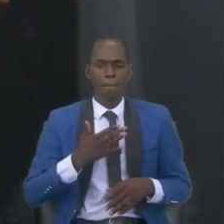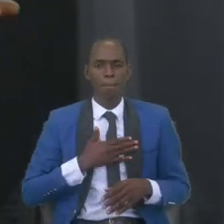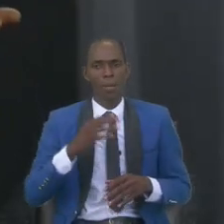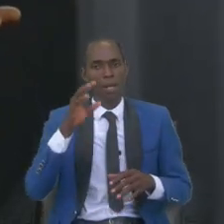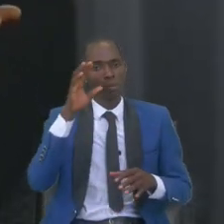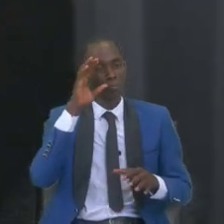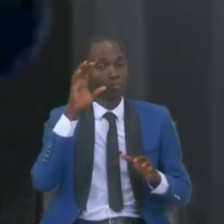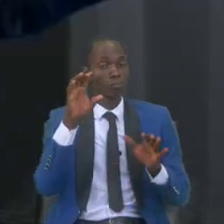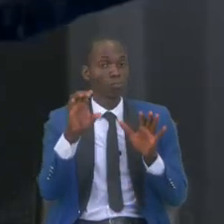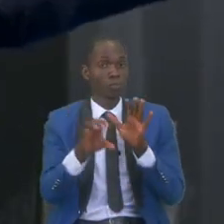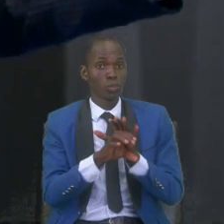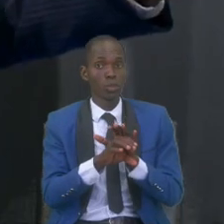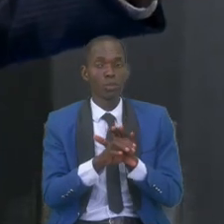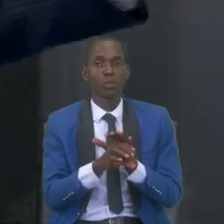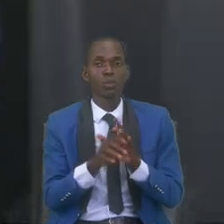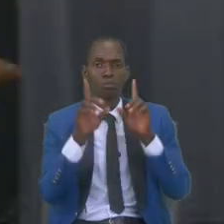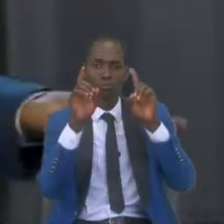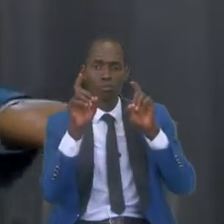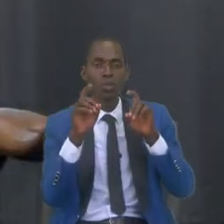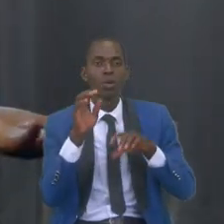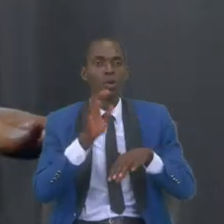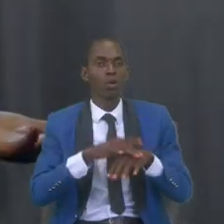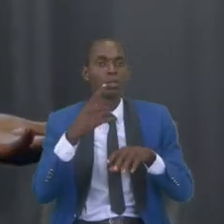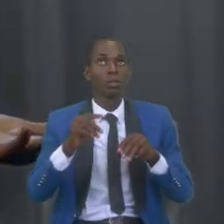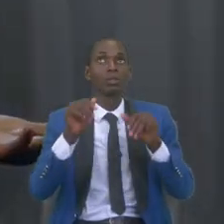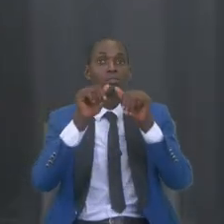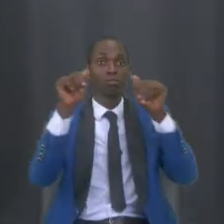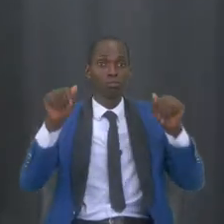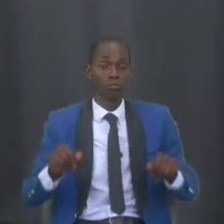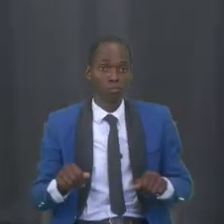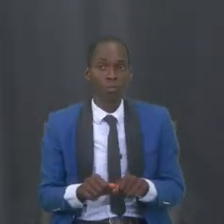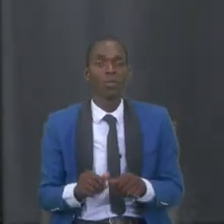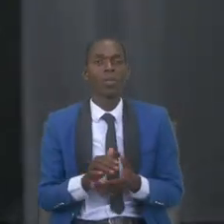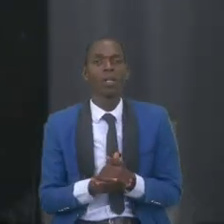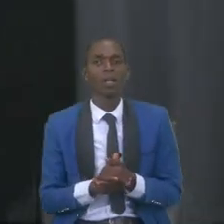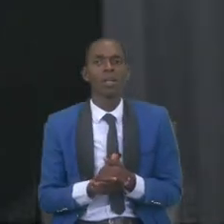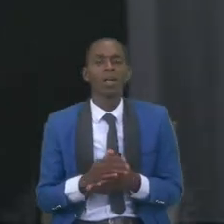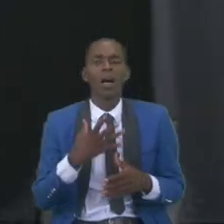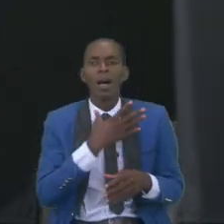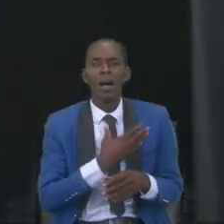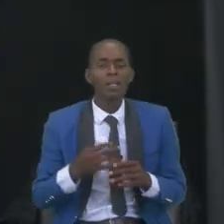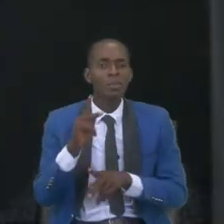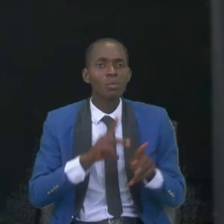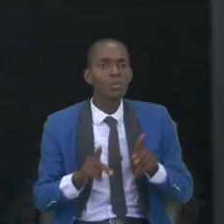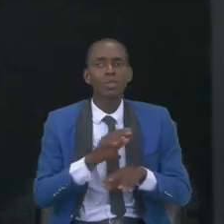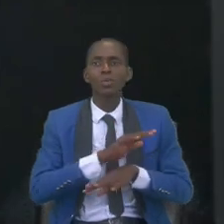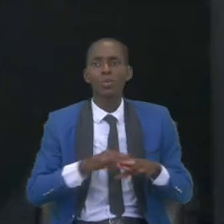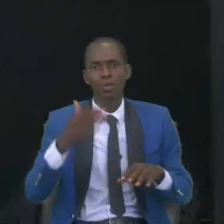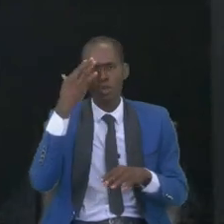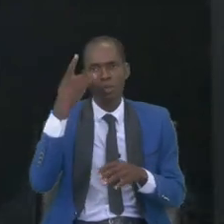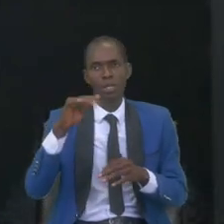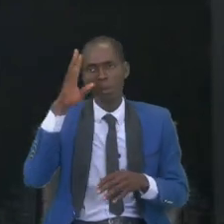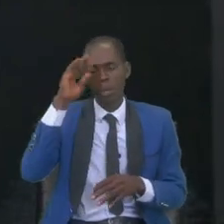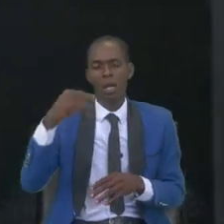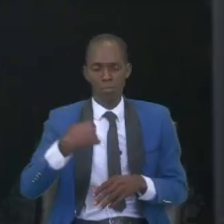Because in that city, even in our country here, they didn't know that man coming. I knew the